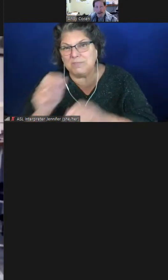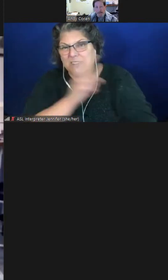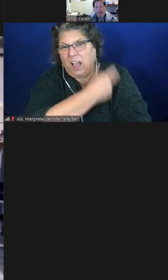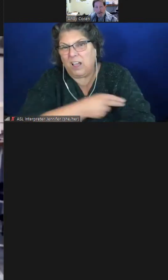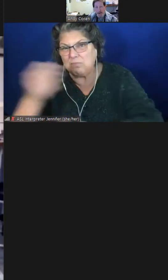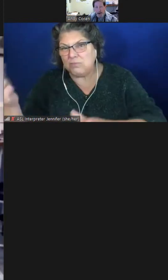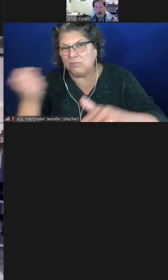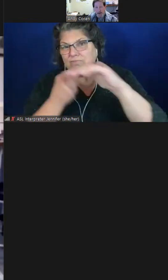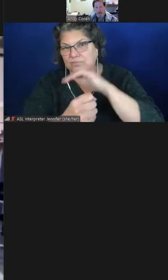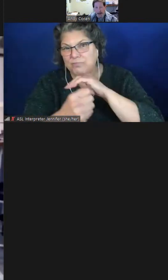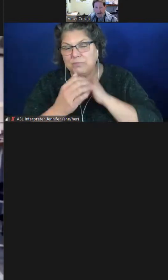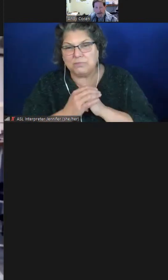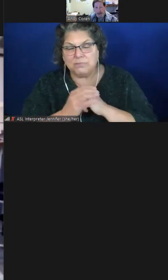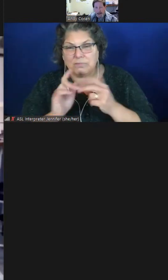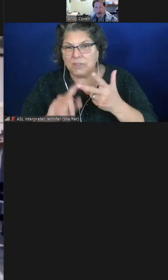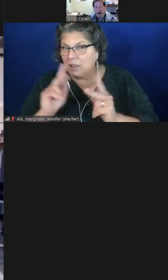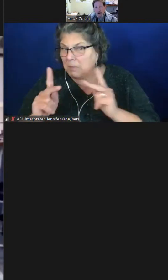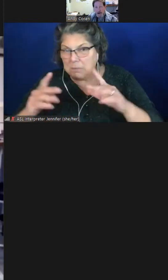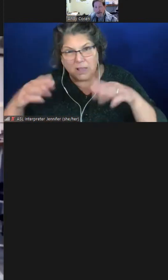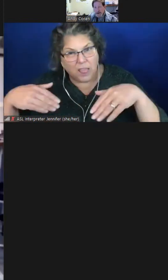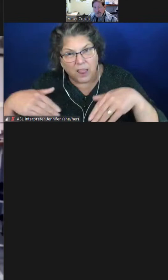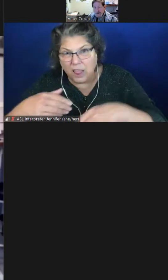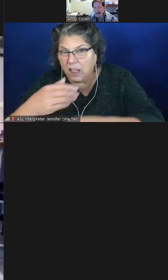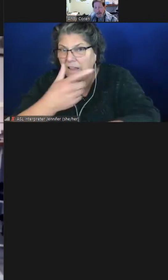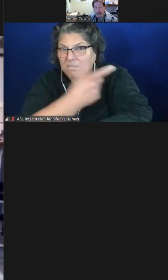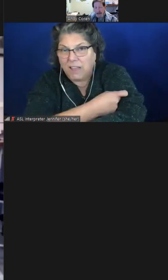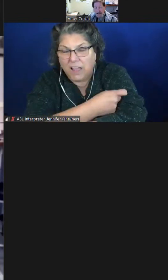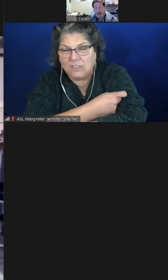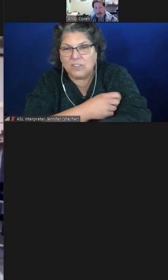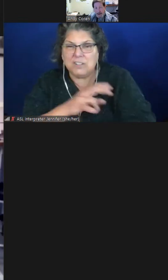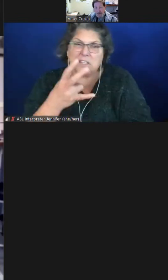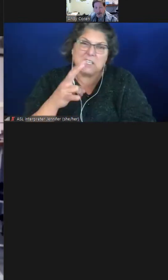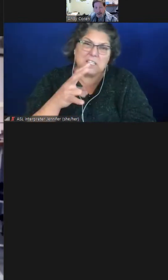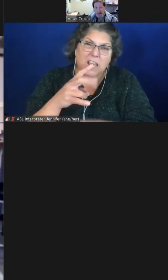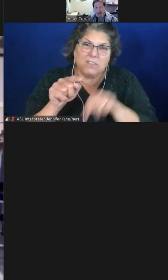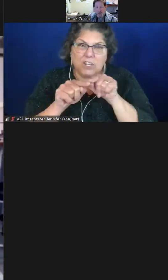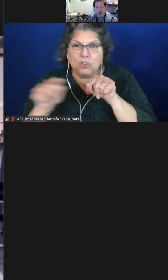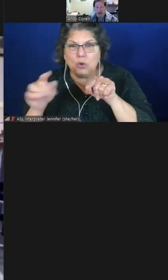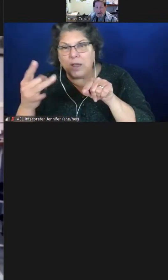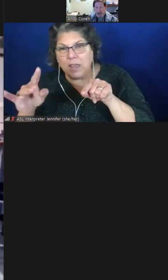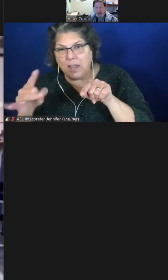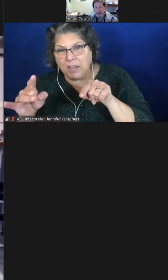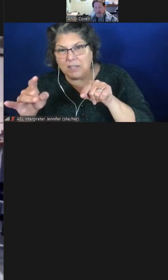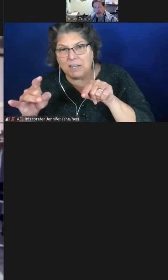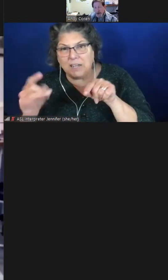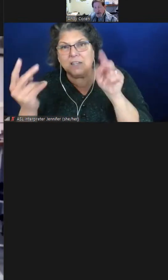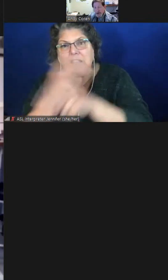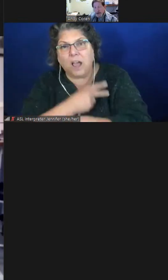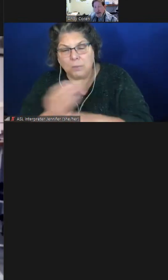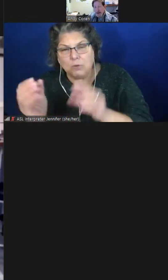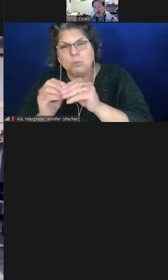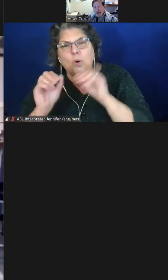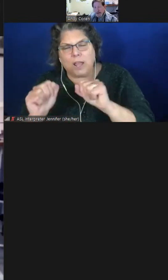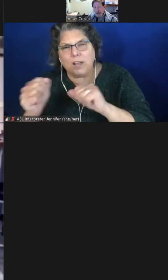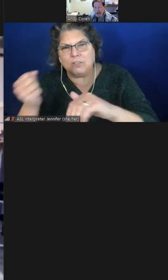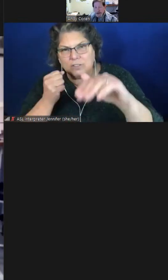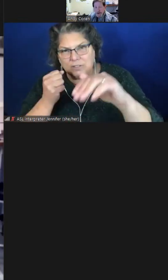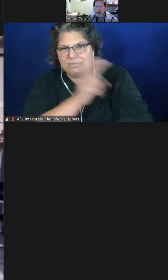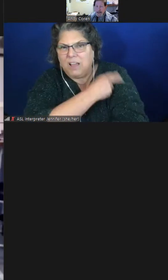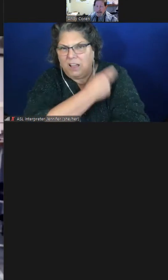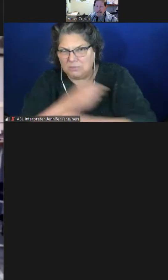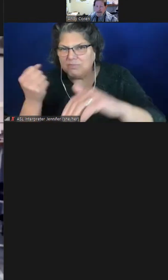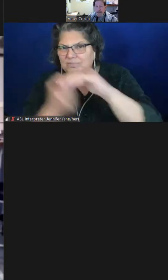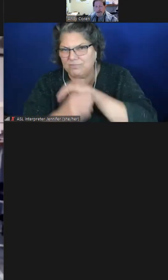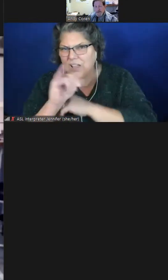hospital, and people who are not vaccinated are 17 to 18 times more likely to wind up in the intensive care unit and to die.